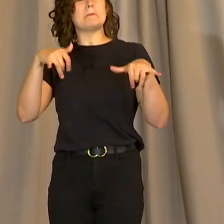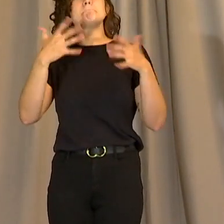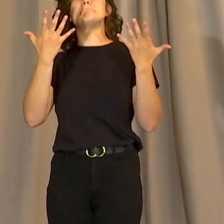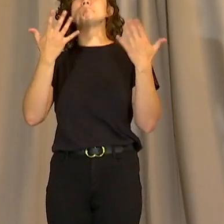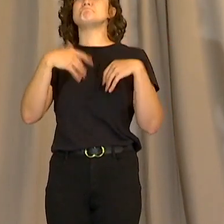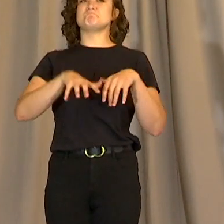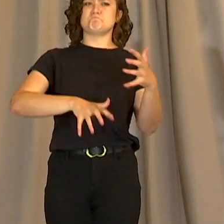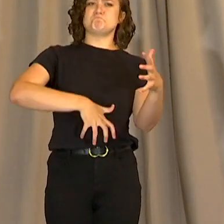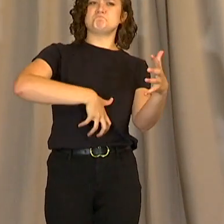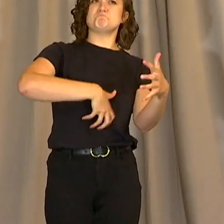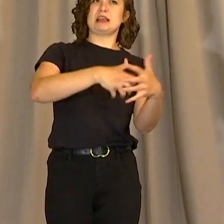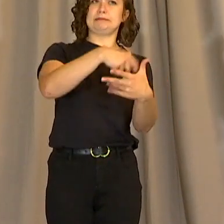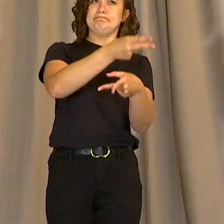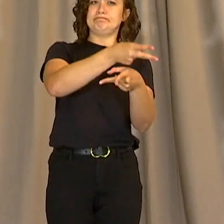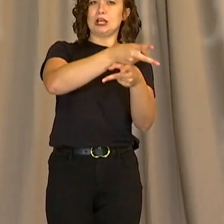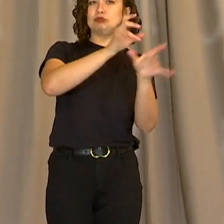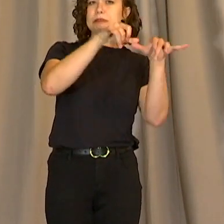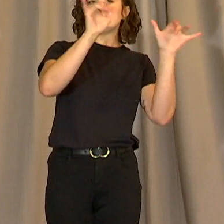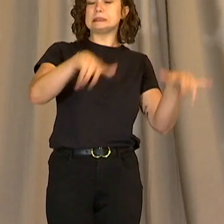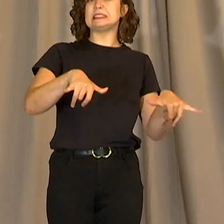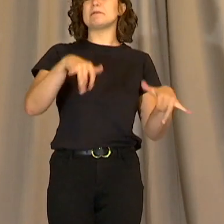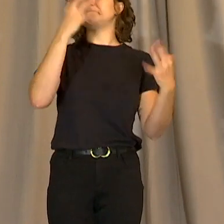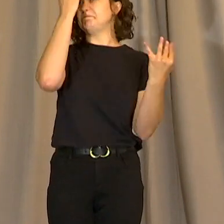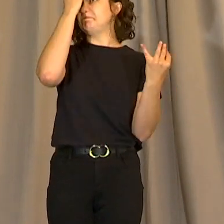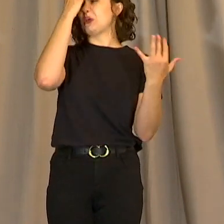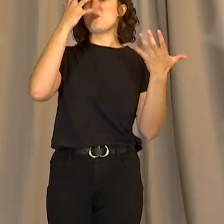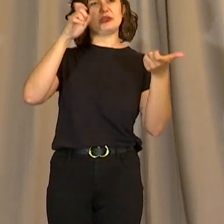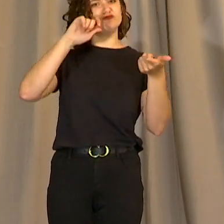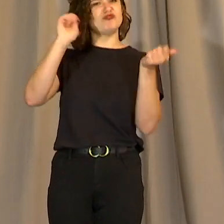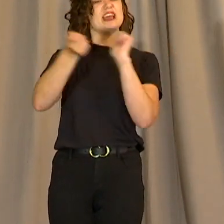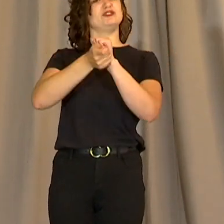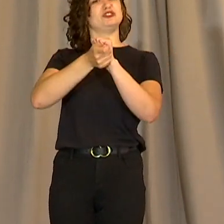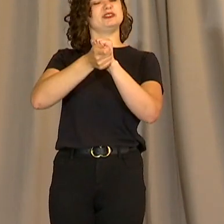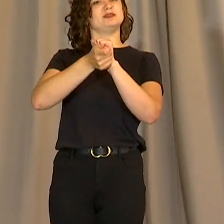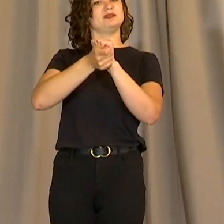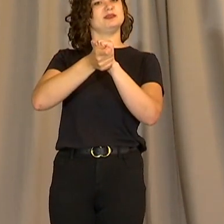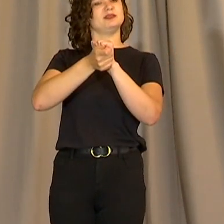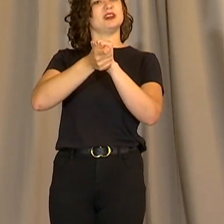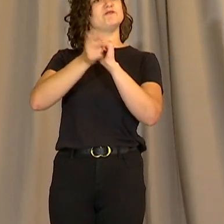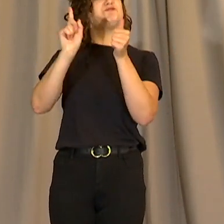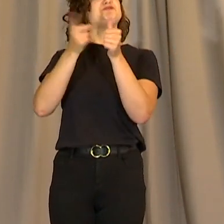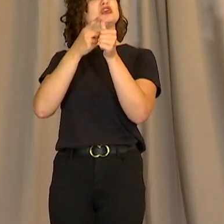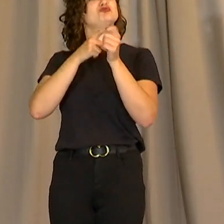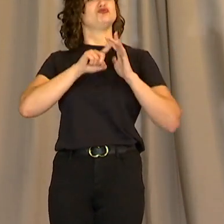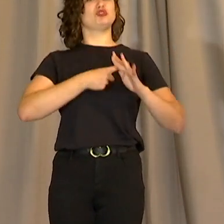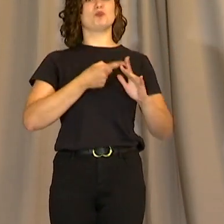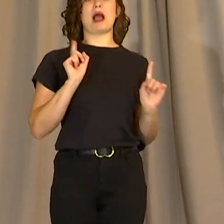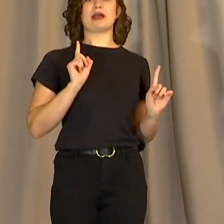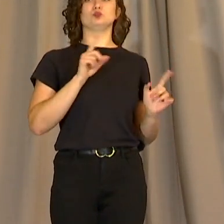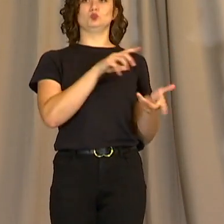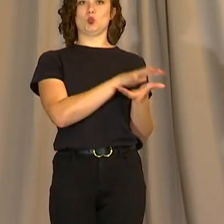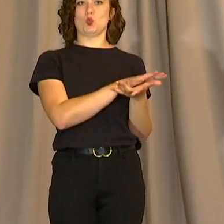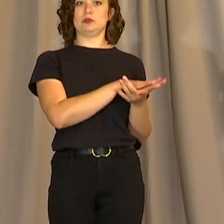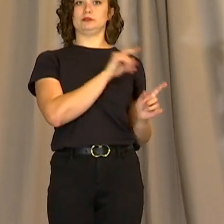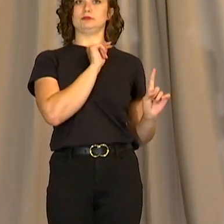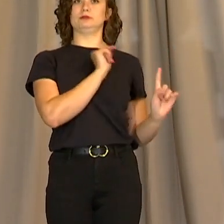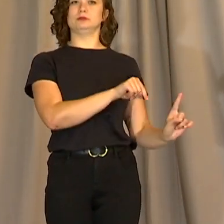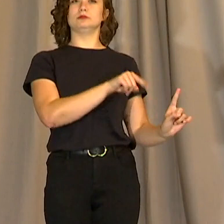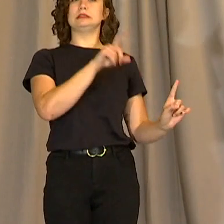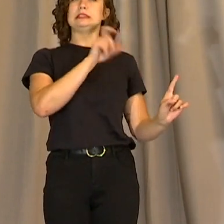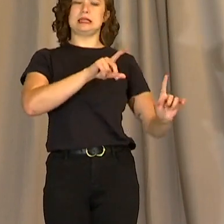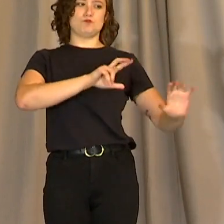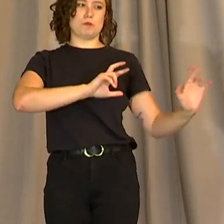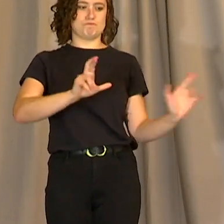our prenatal systems, we're thinking about these things, we need to think about what we can do in schools. How are we preparing people to think